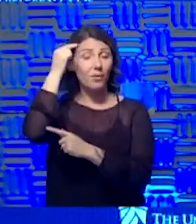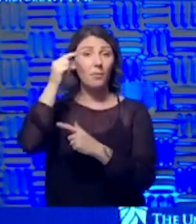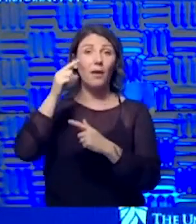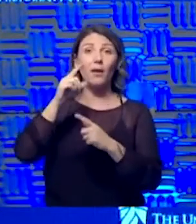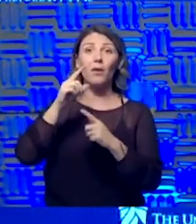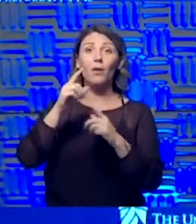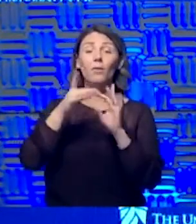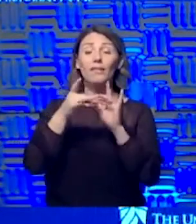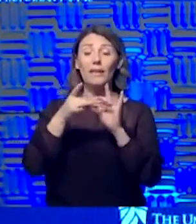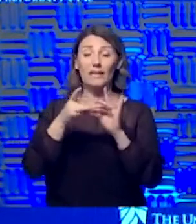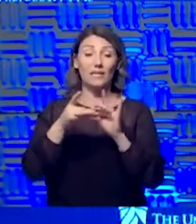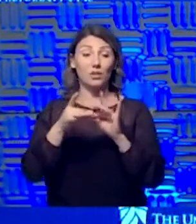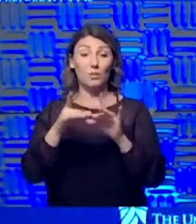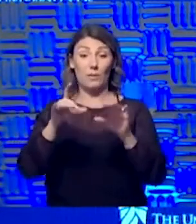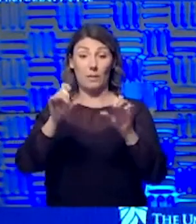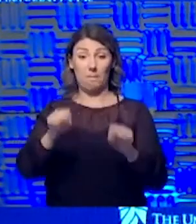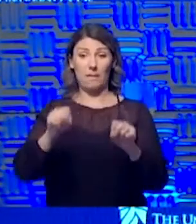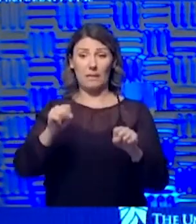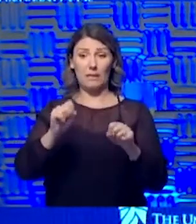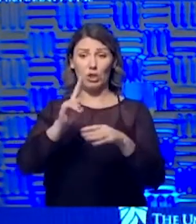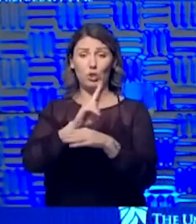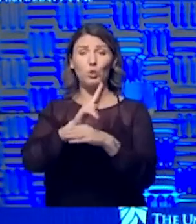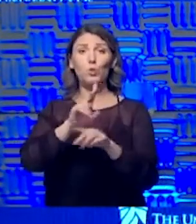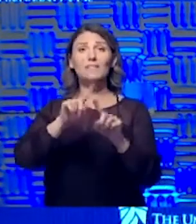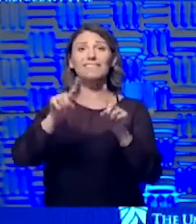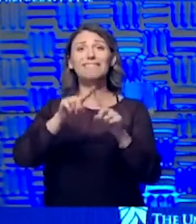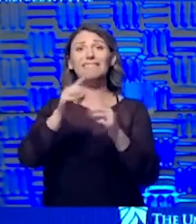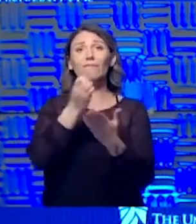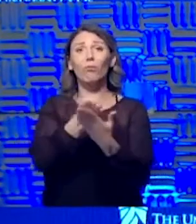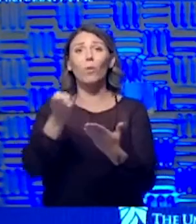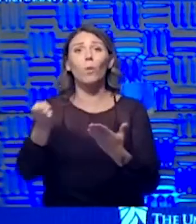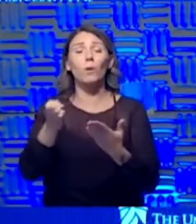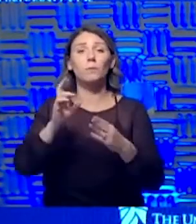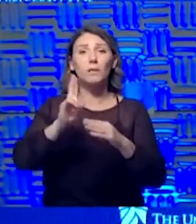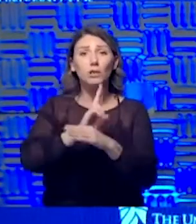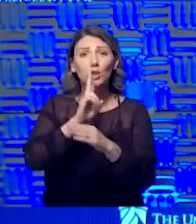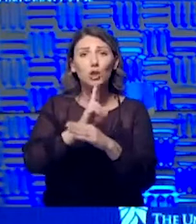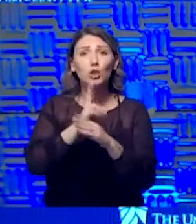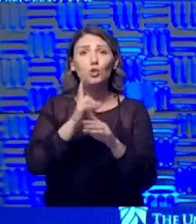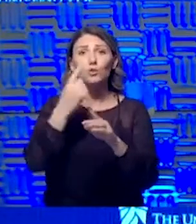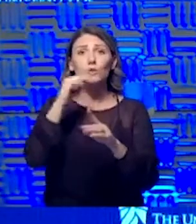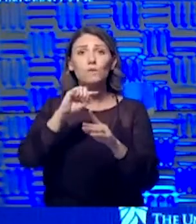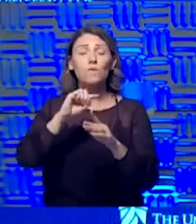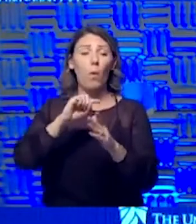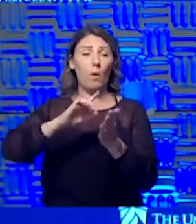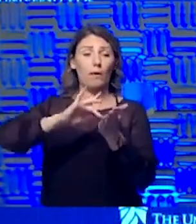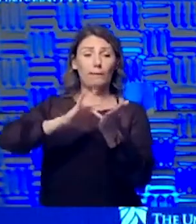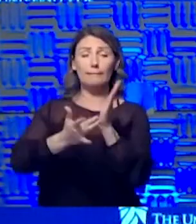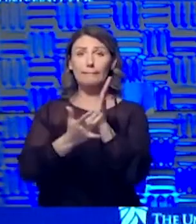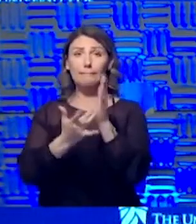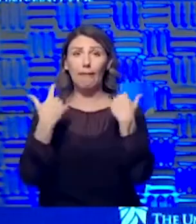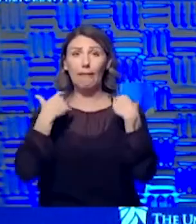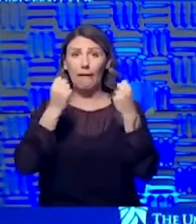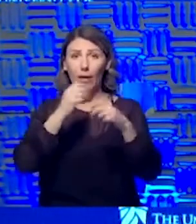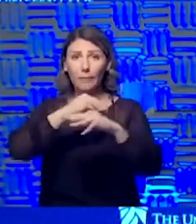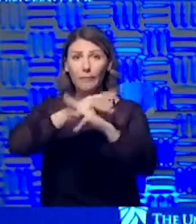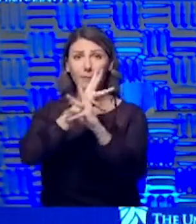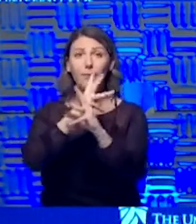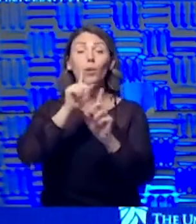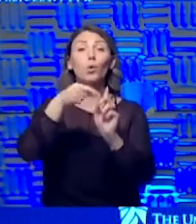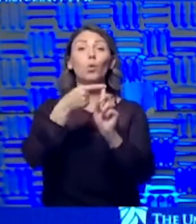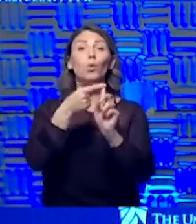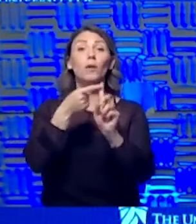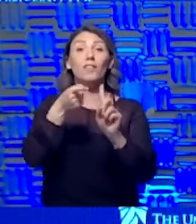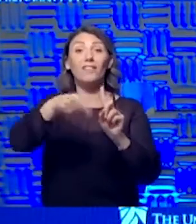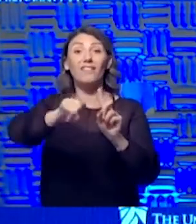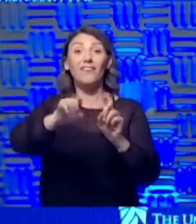to use different vehicles for telehealth. And because they opened that up a lot, it really helped. Now, just so you know, when they did that, they